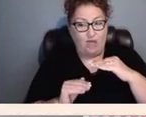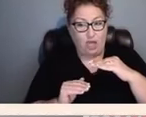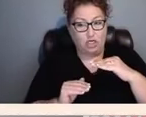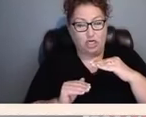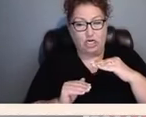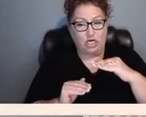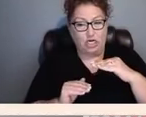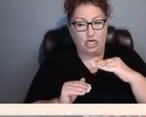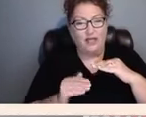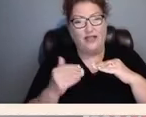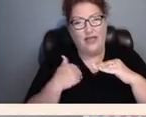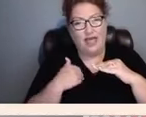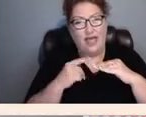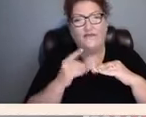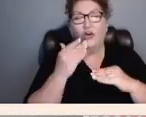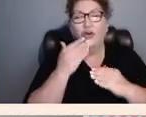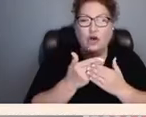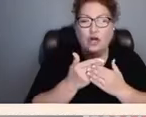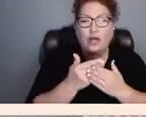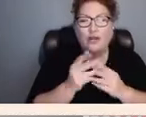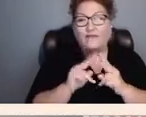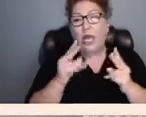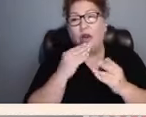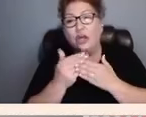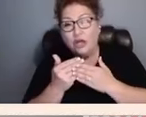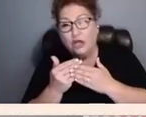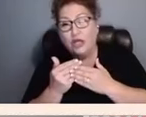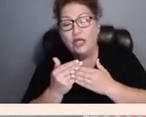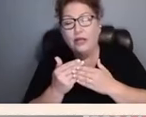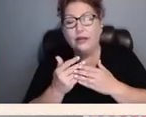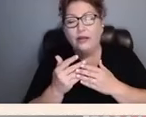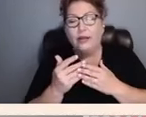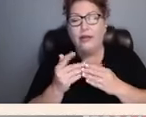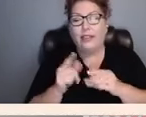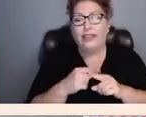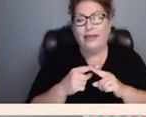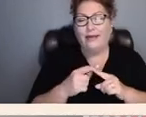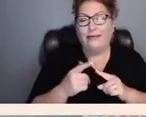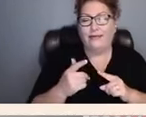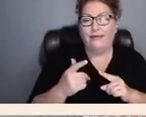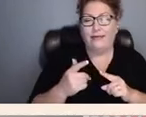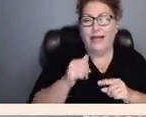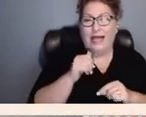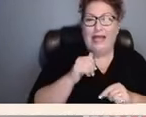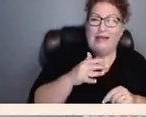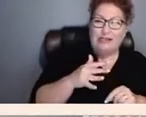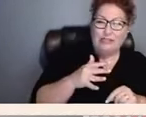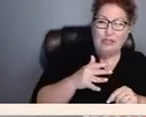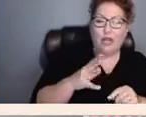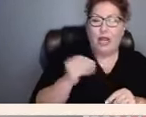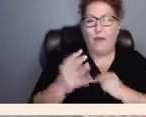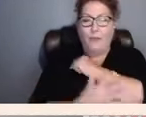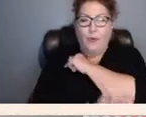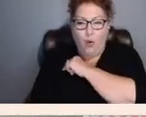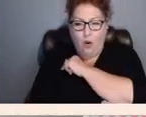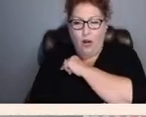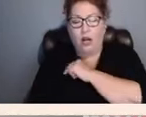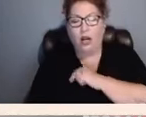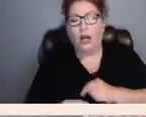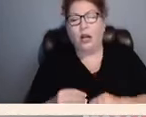very good, and then not so good and poor. And I